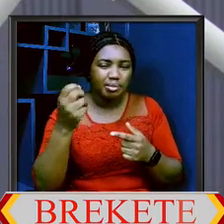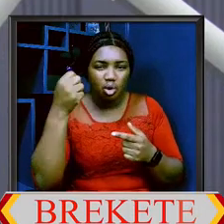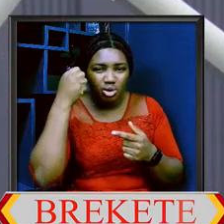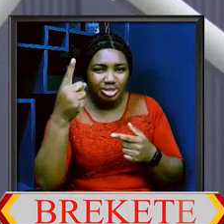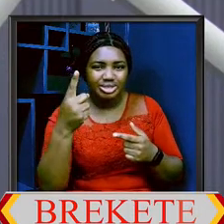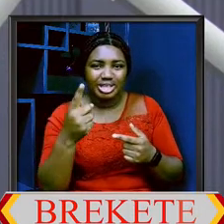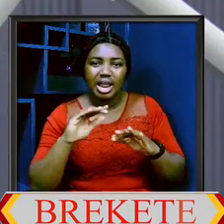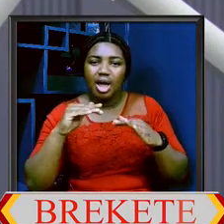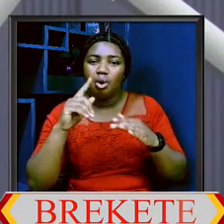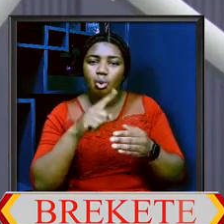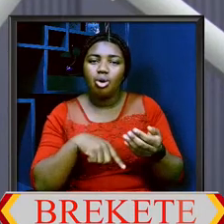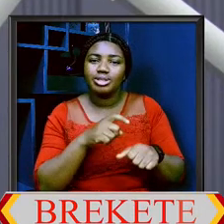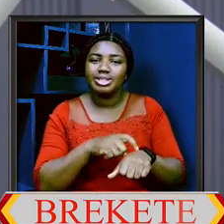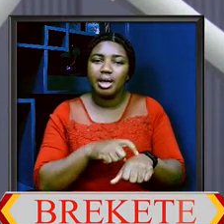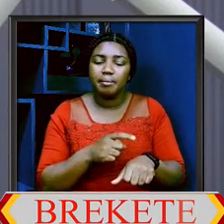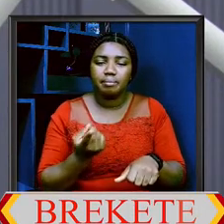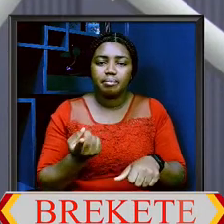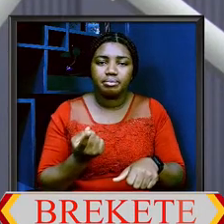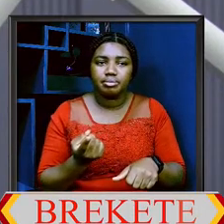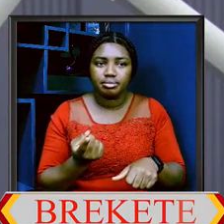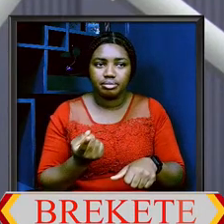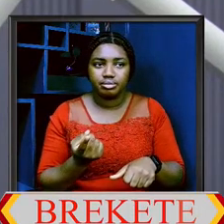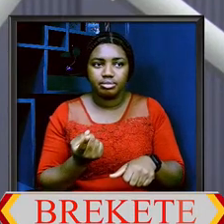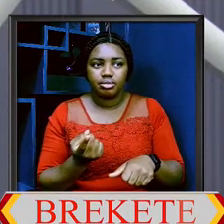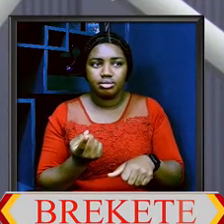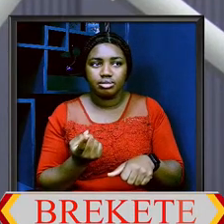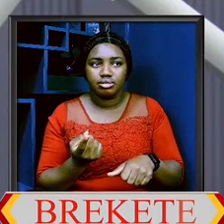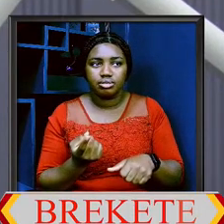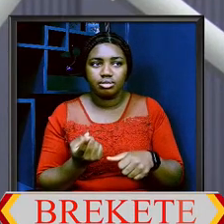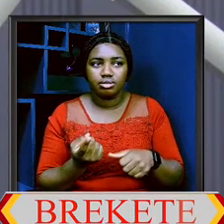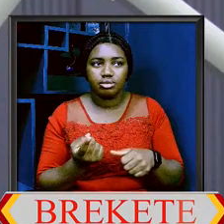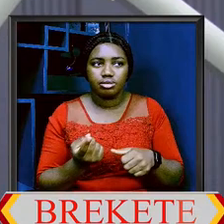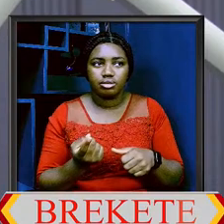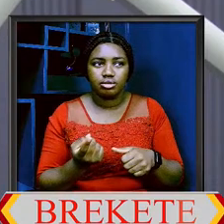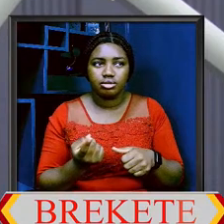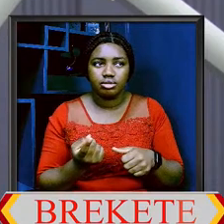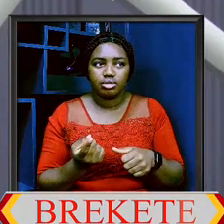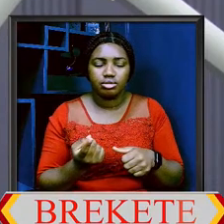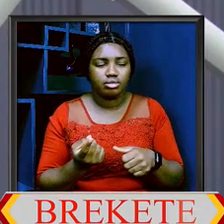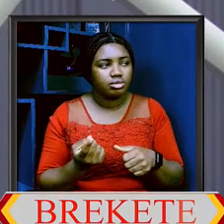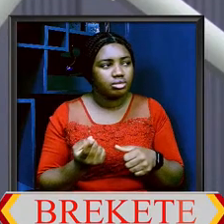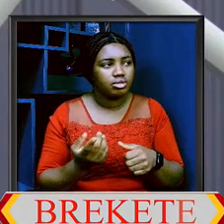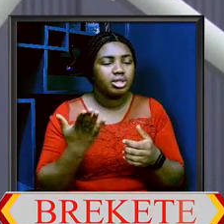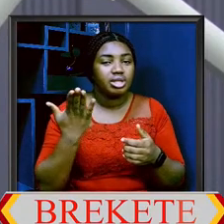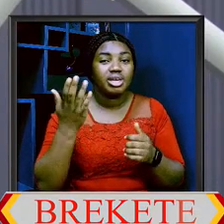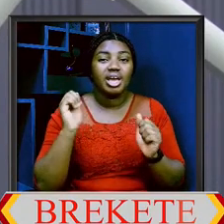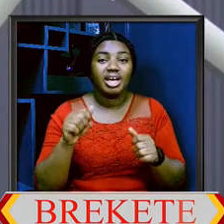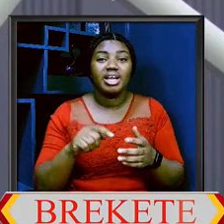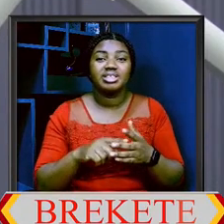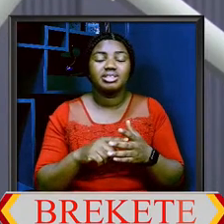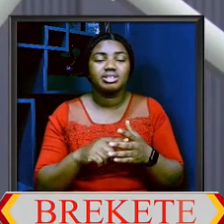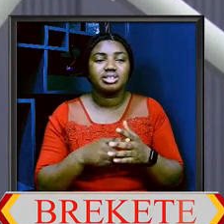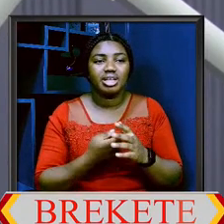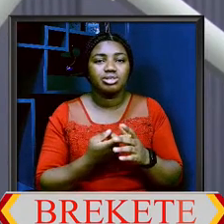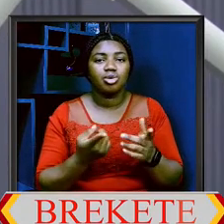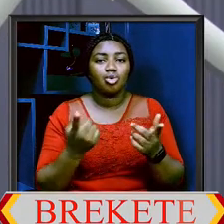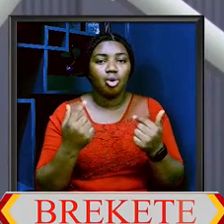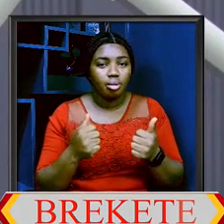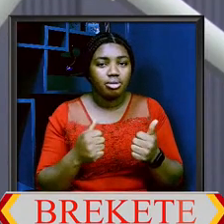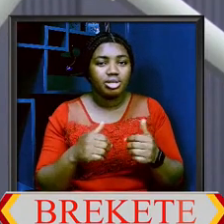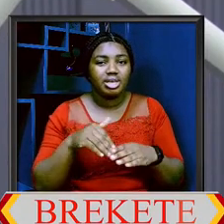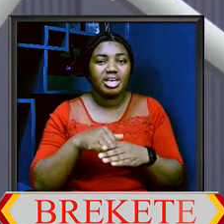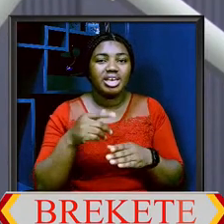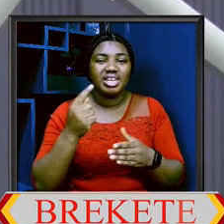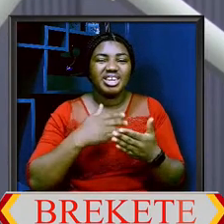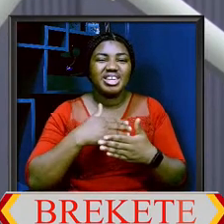you understand how many o00 come in the next minutes the so 30 in the next 30